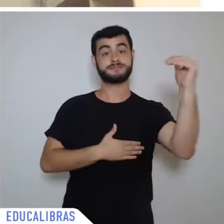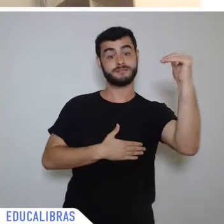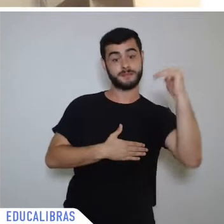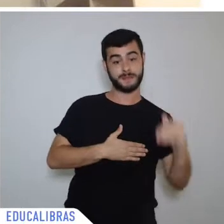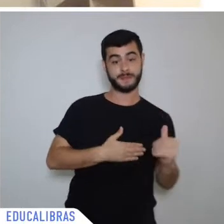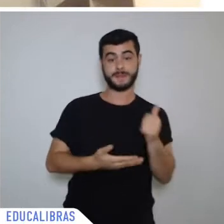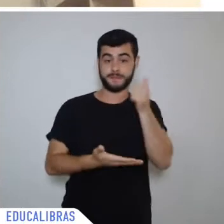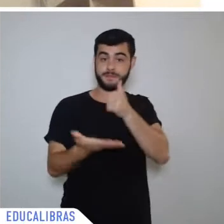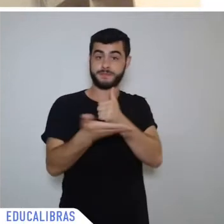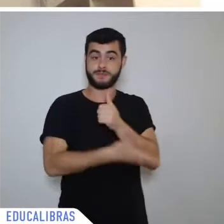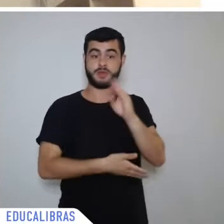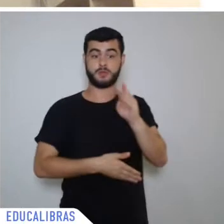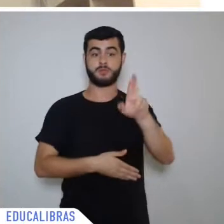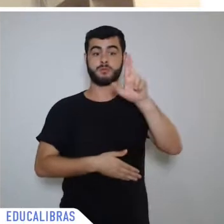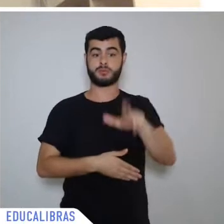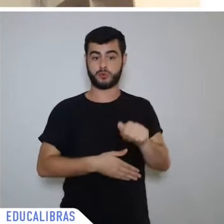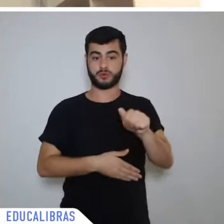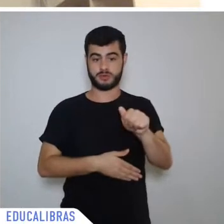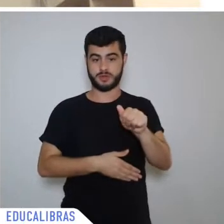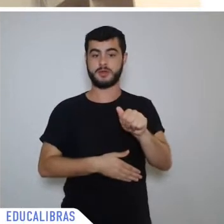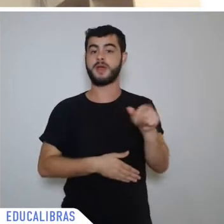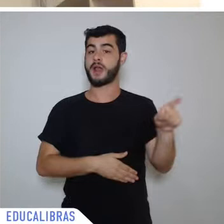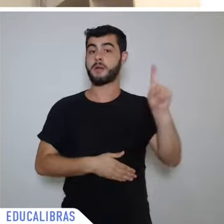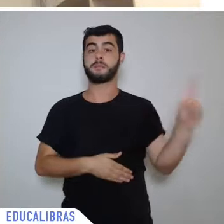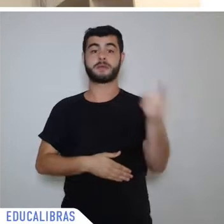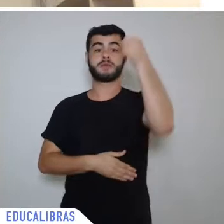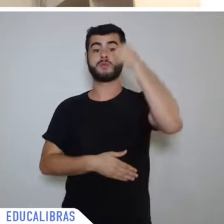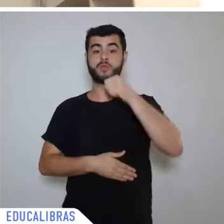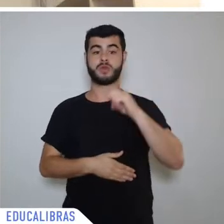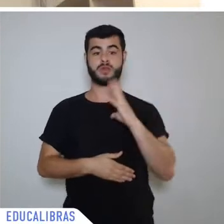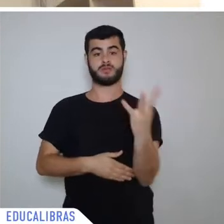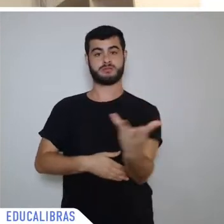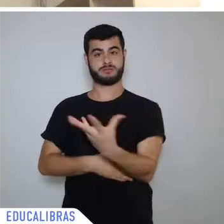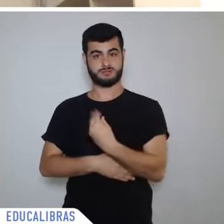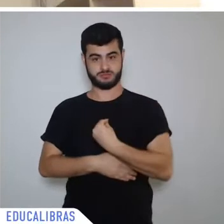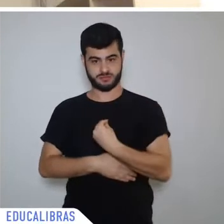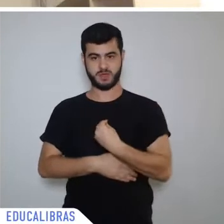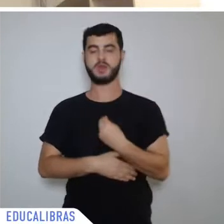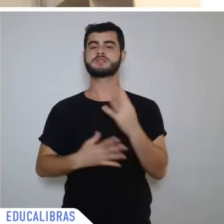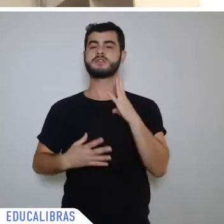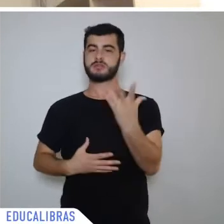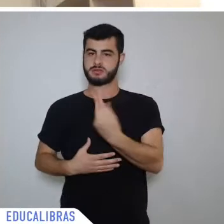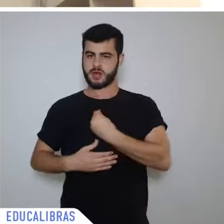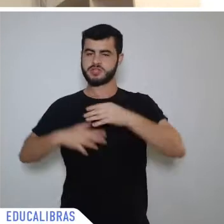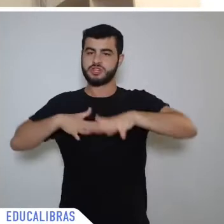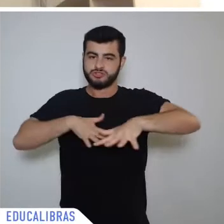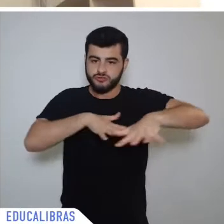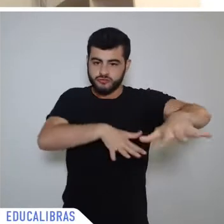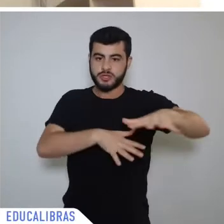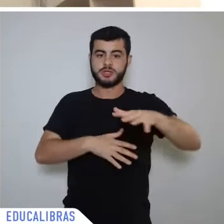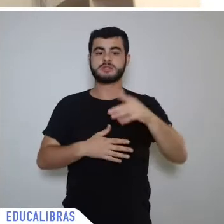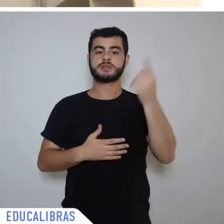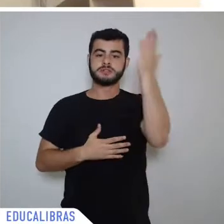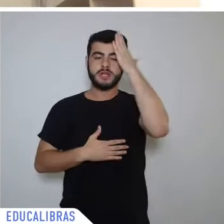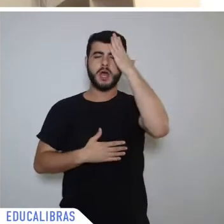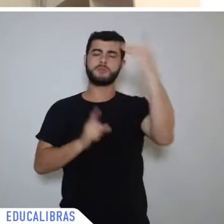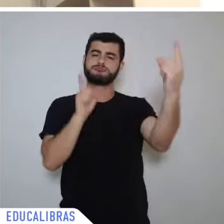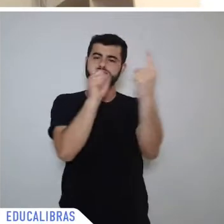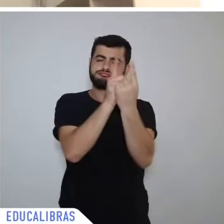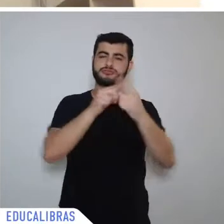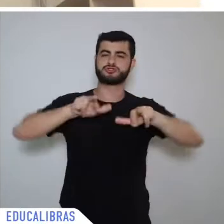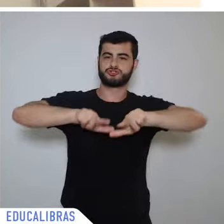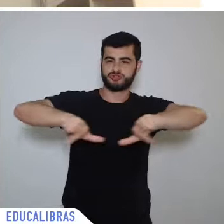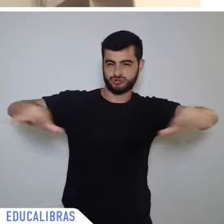a book she's written on writing of a work that brings together various accounts of her struggle work. Next, we are going to have